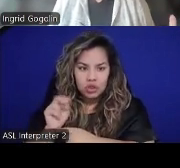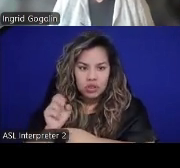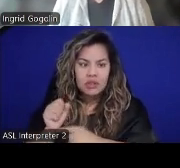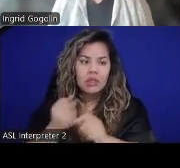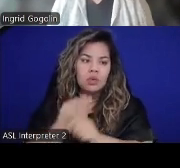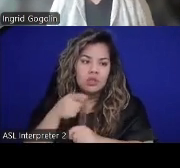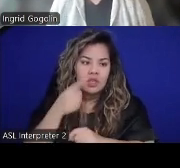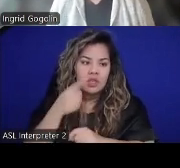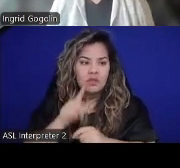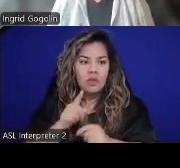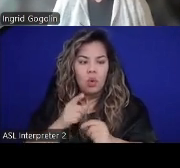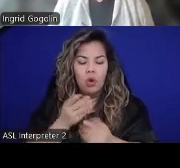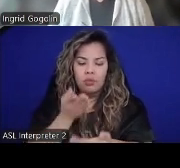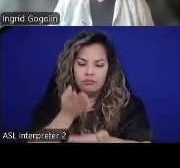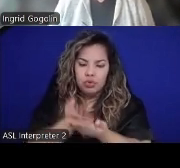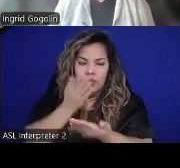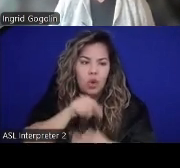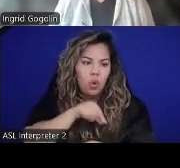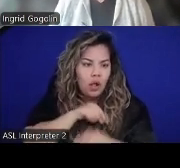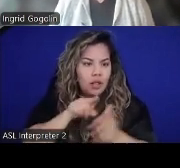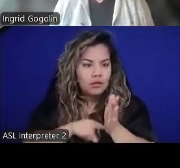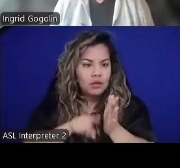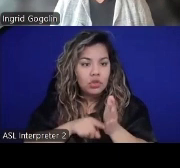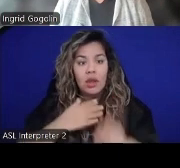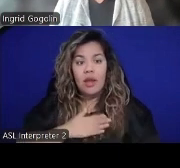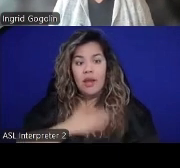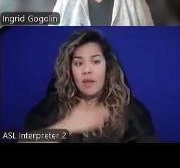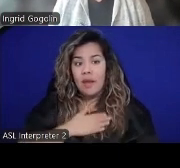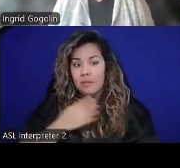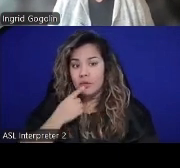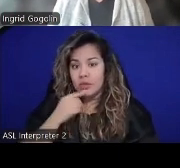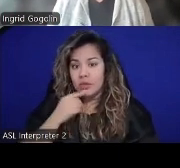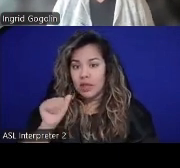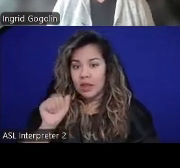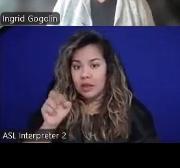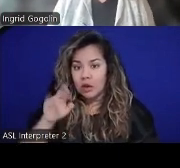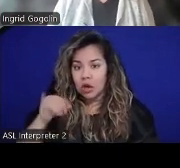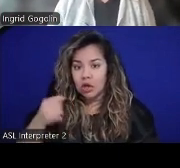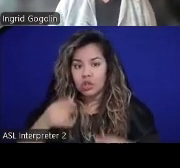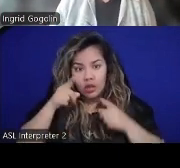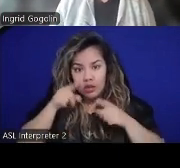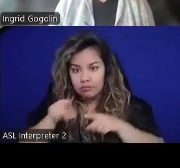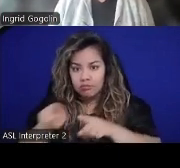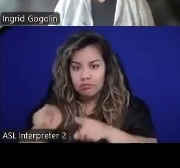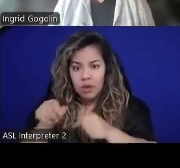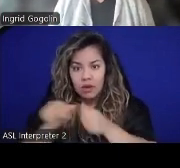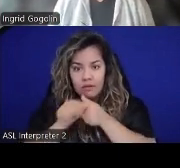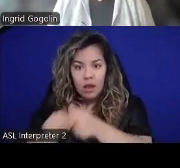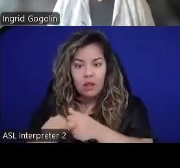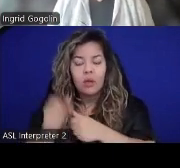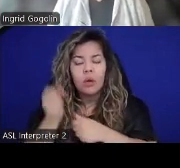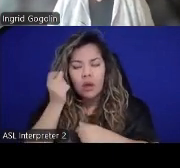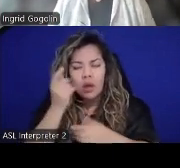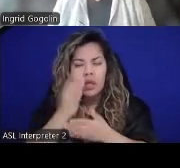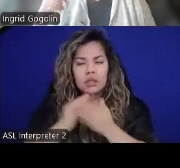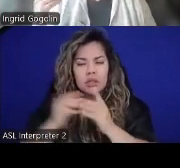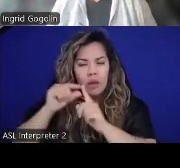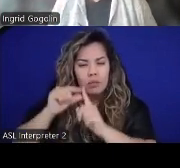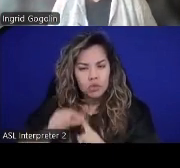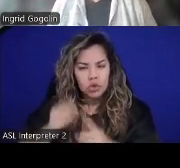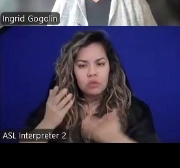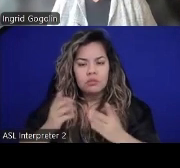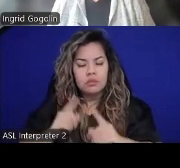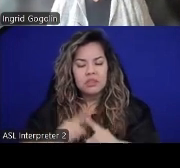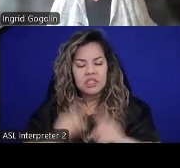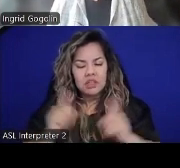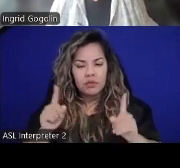I'm happy to say also AERJ agrees to this, just some terms would be different. But I think, next